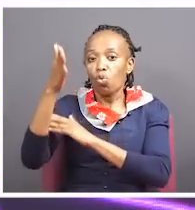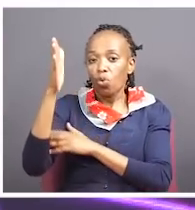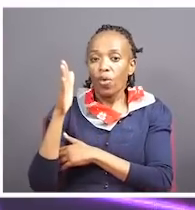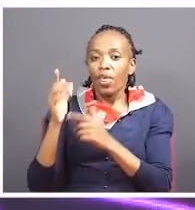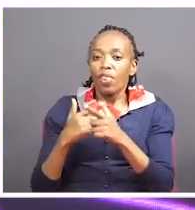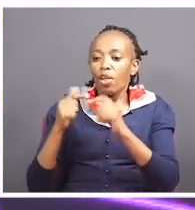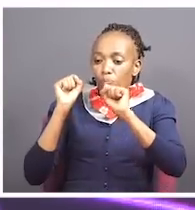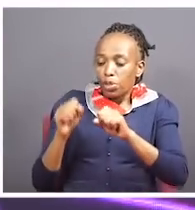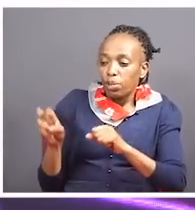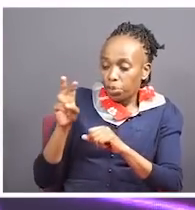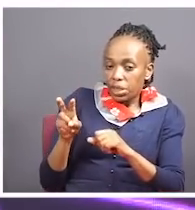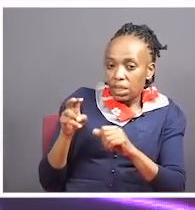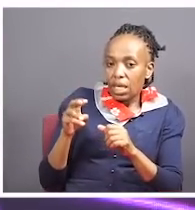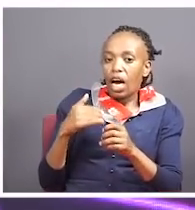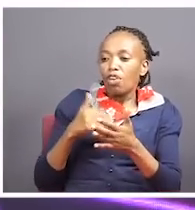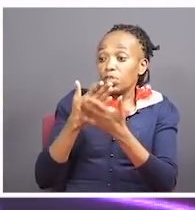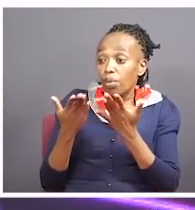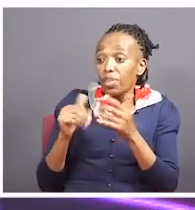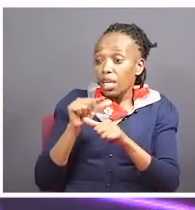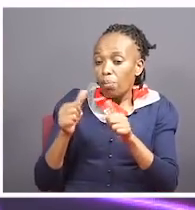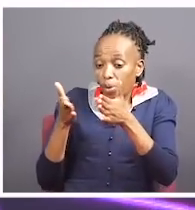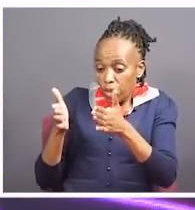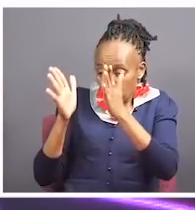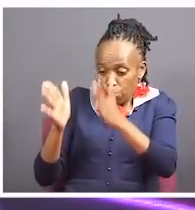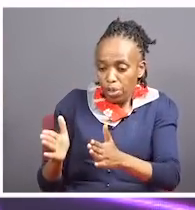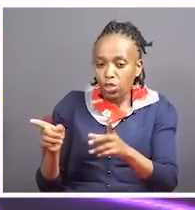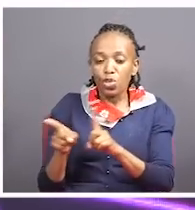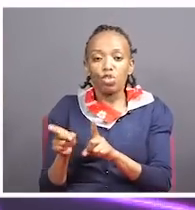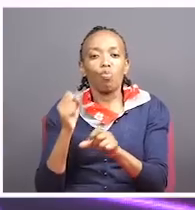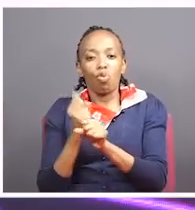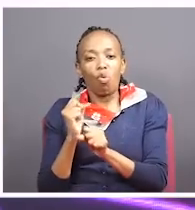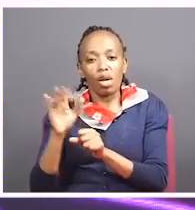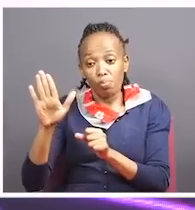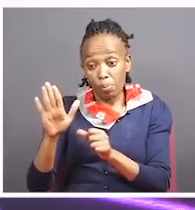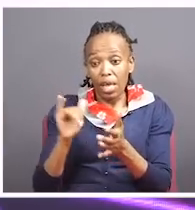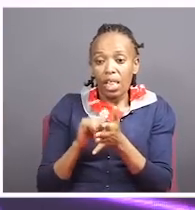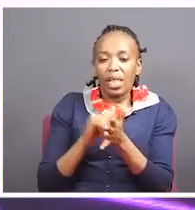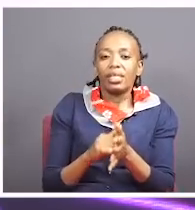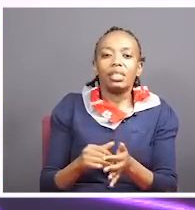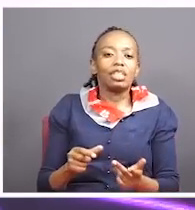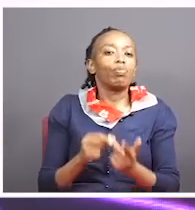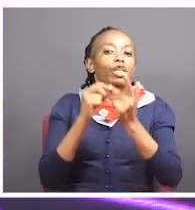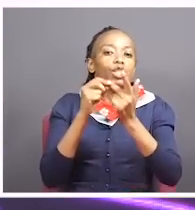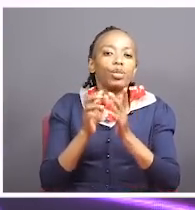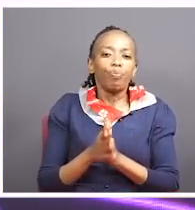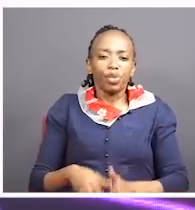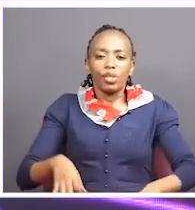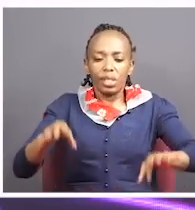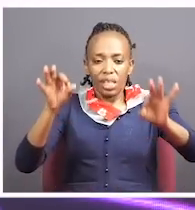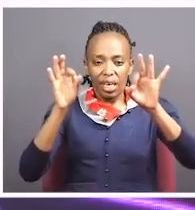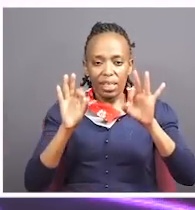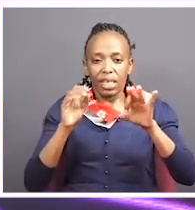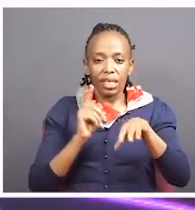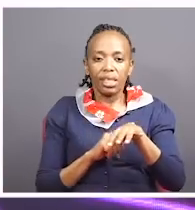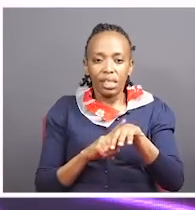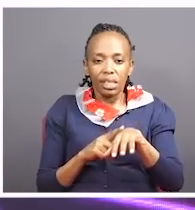representatives of God, they can see that there's something about this person and their work that is just special, is